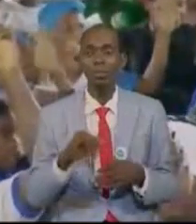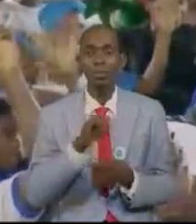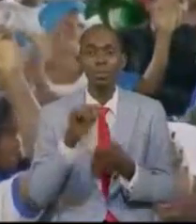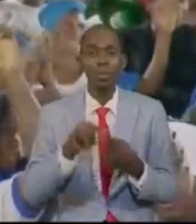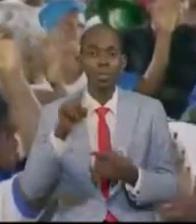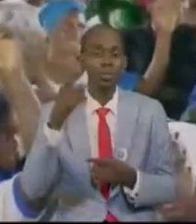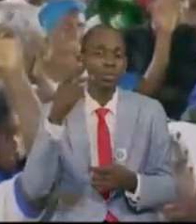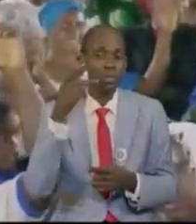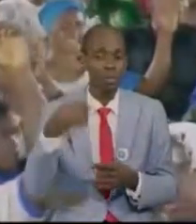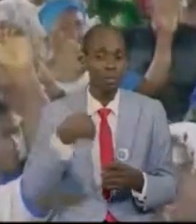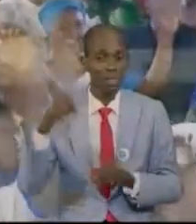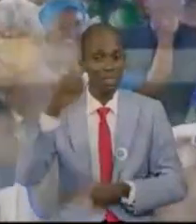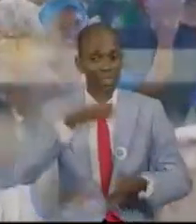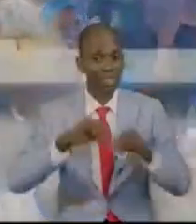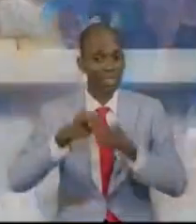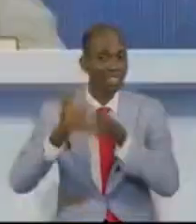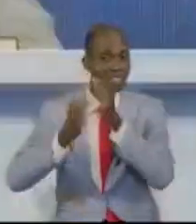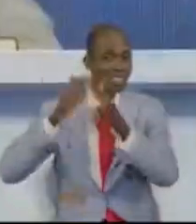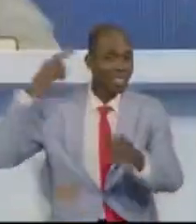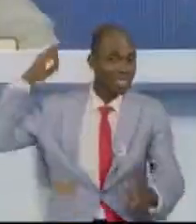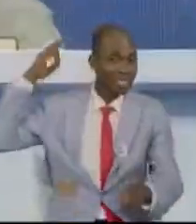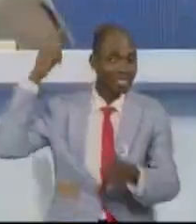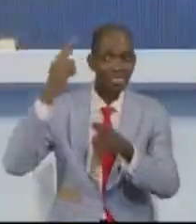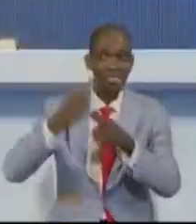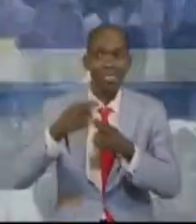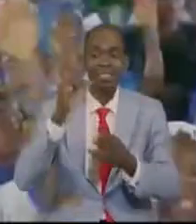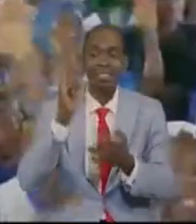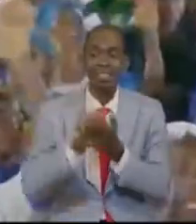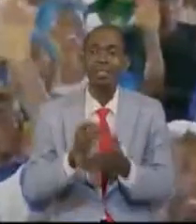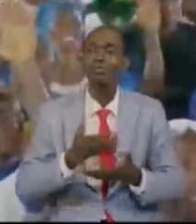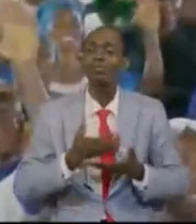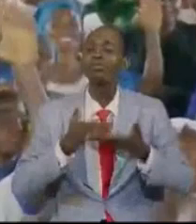final amen, the miracle is done.